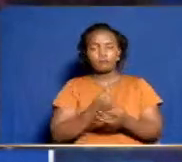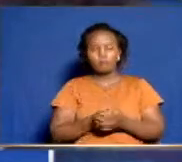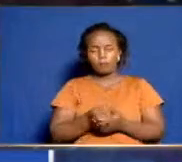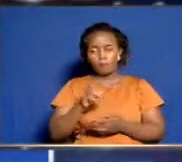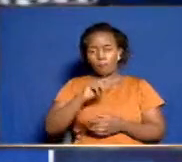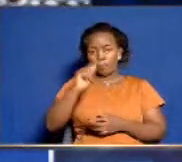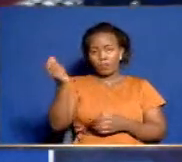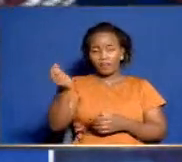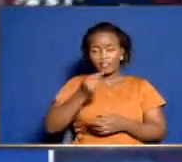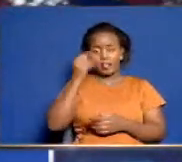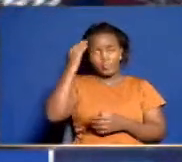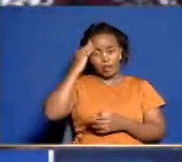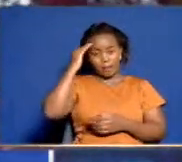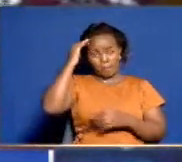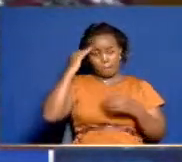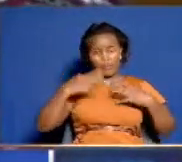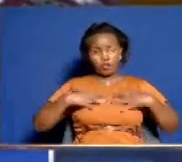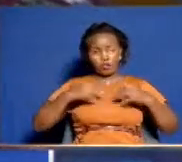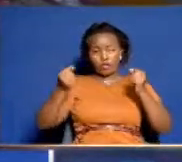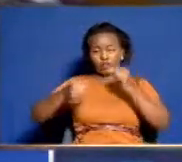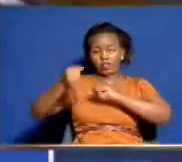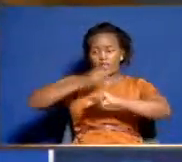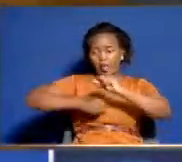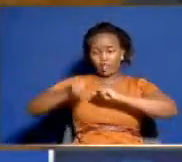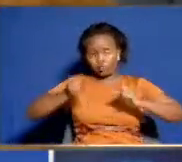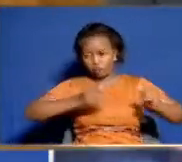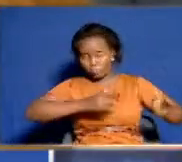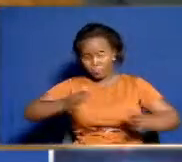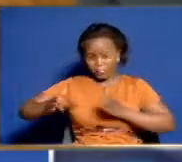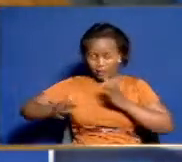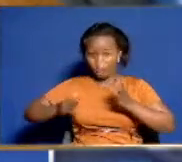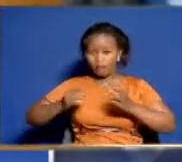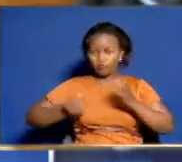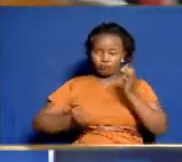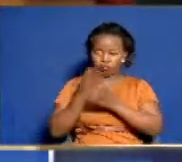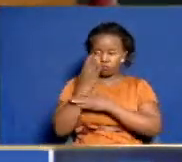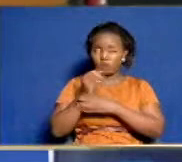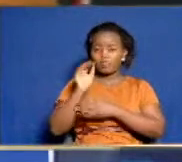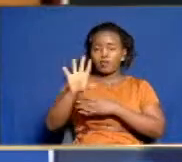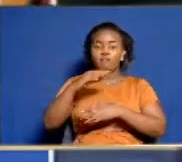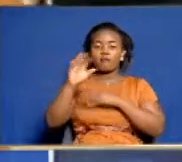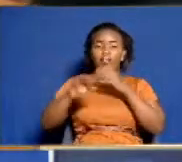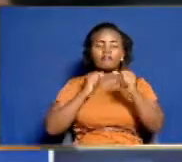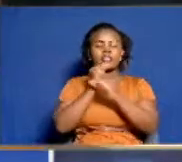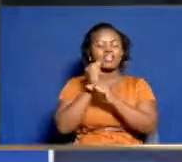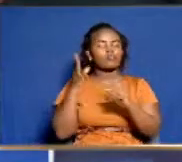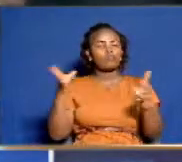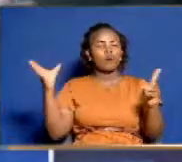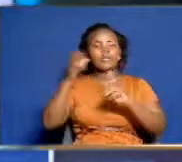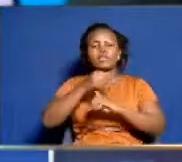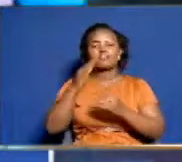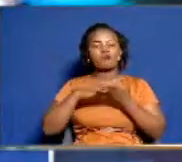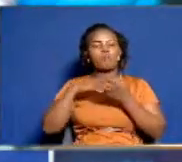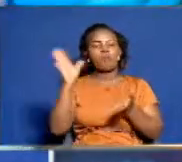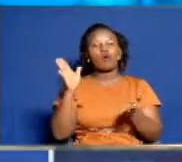Plan 2021-2025 has been a five-year journey towards attainment of the highest standards of mental